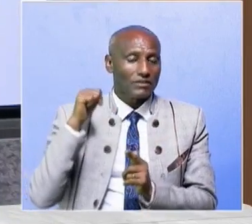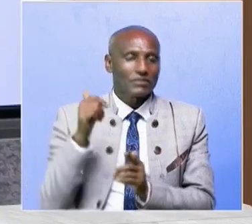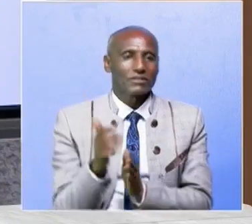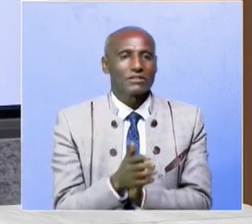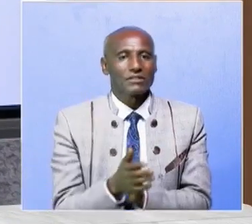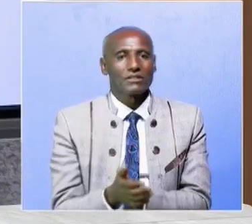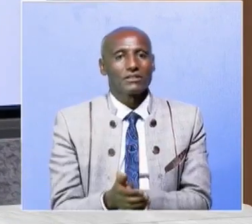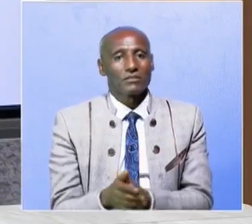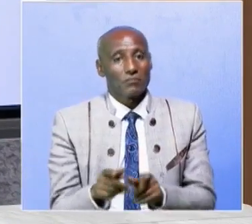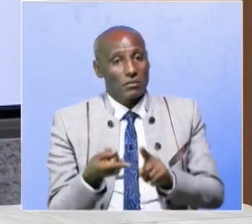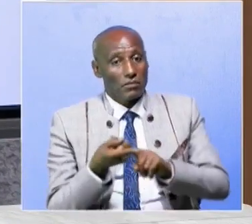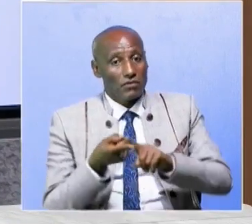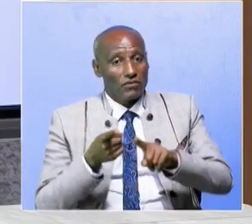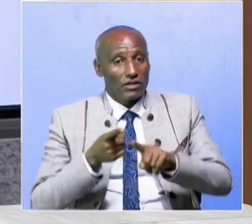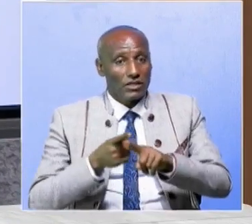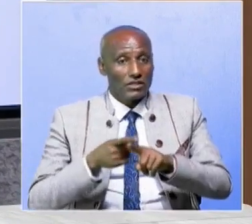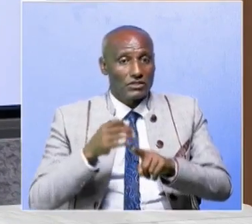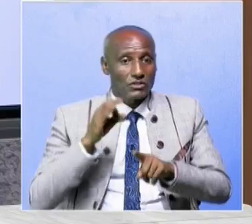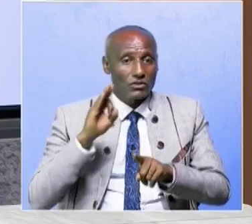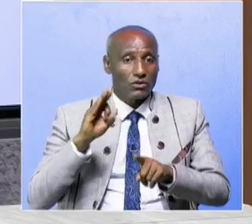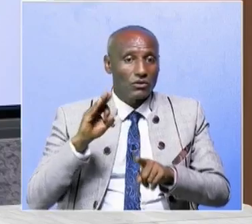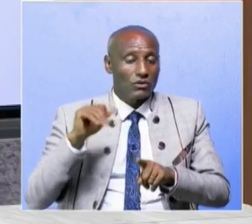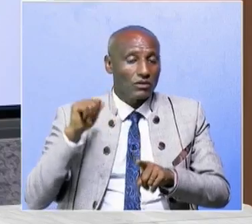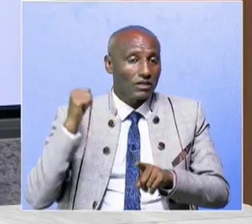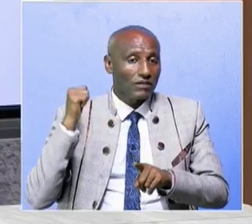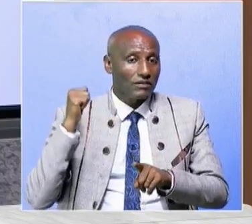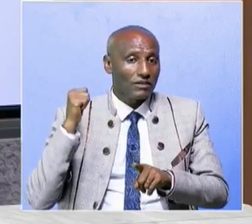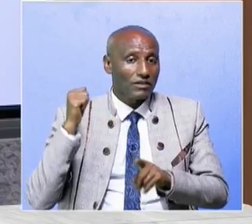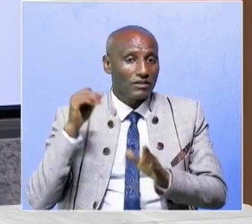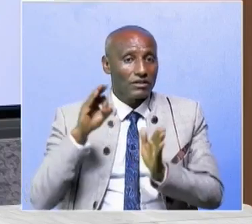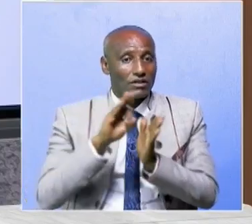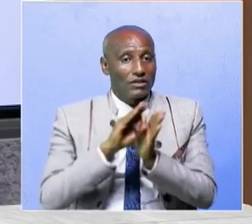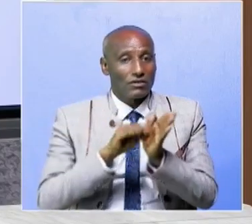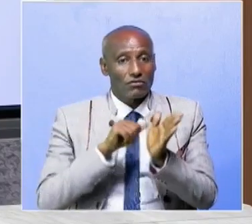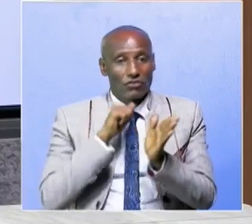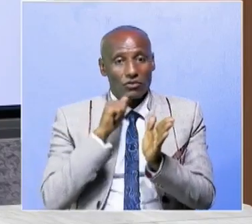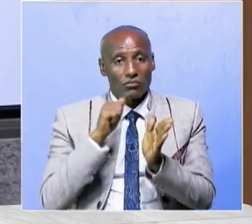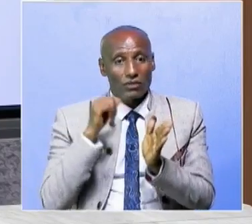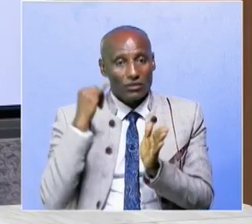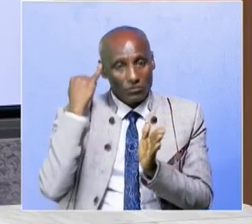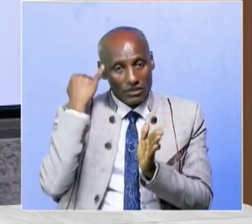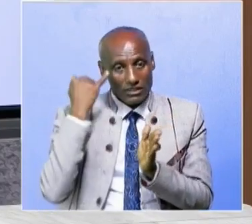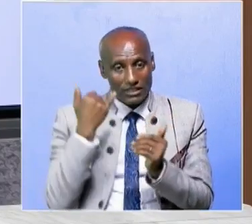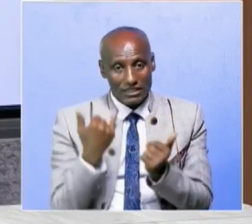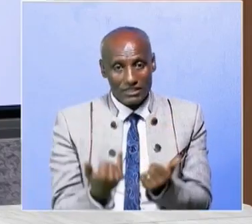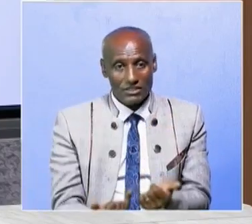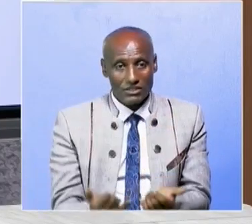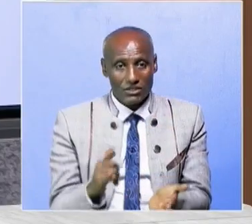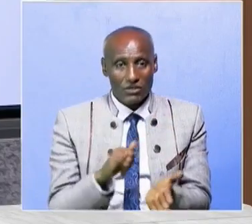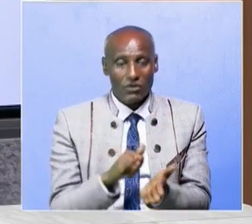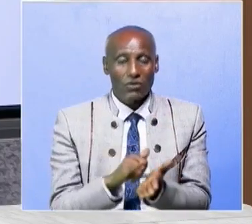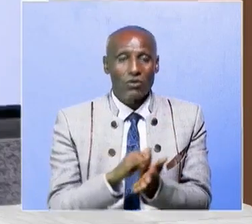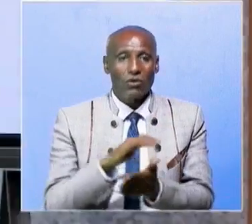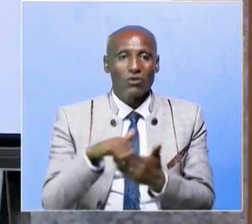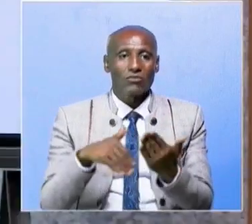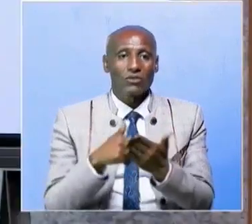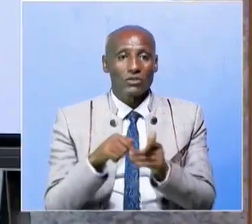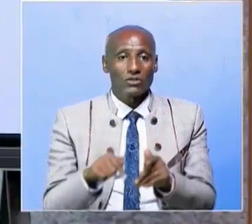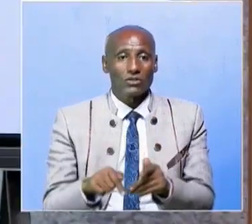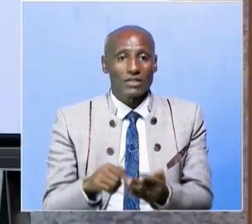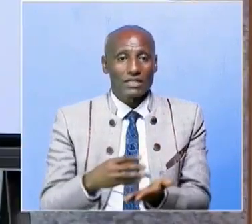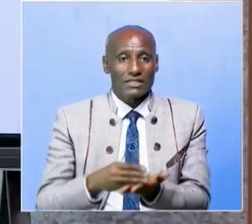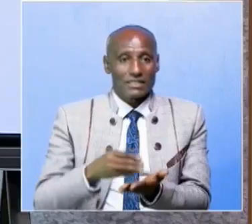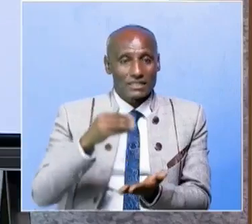your friends and you are giving informal opinion. And that is all for today's class. I hope you